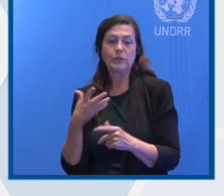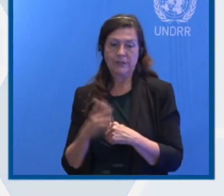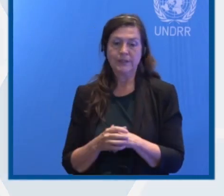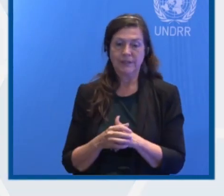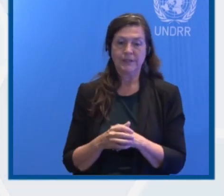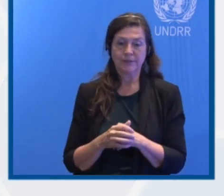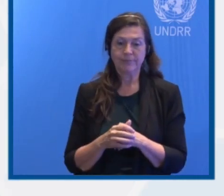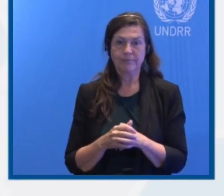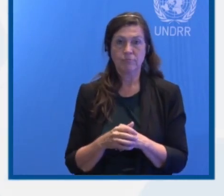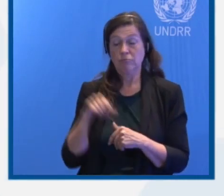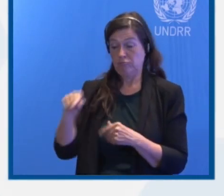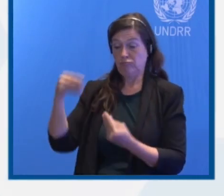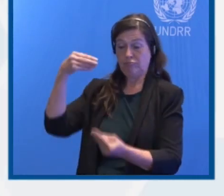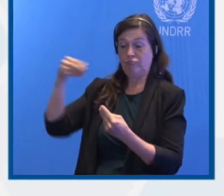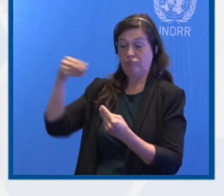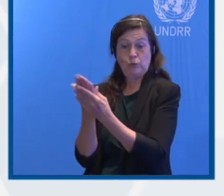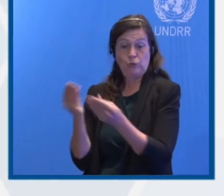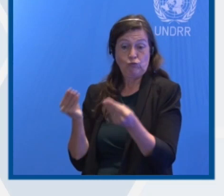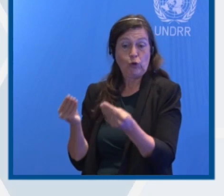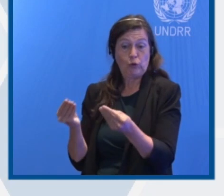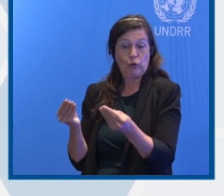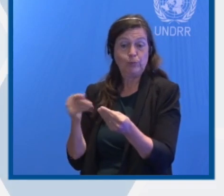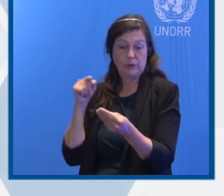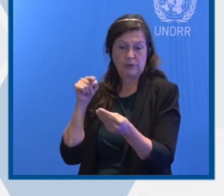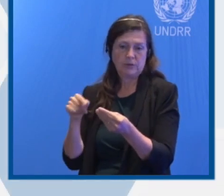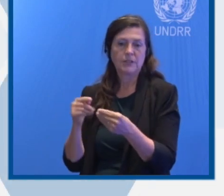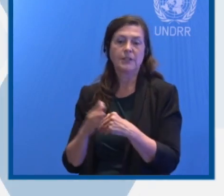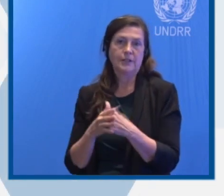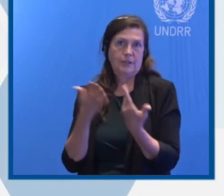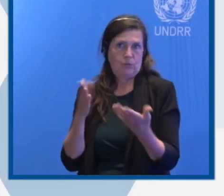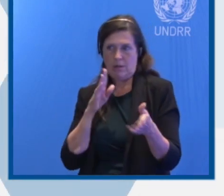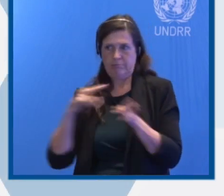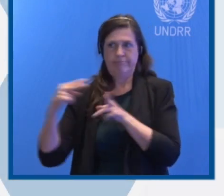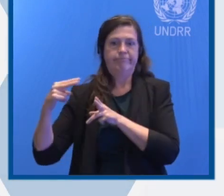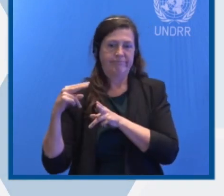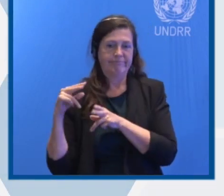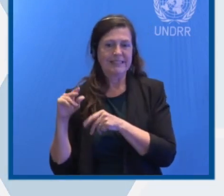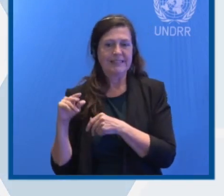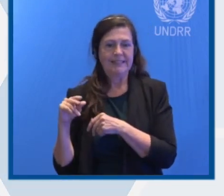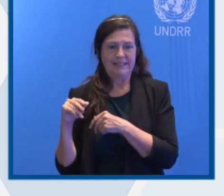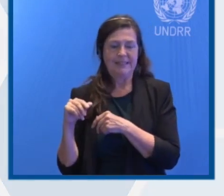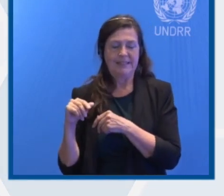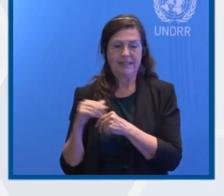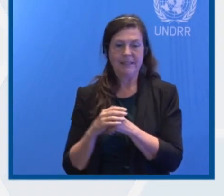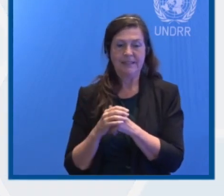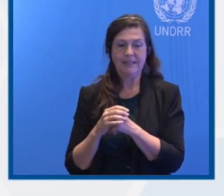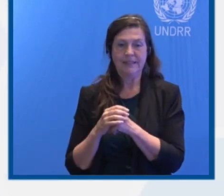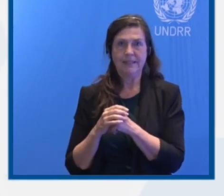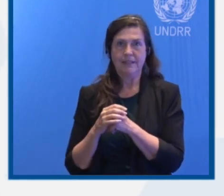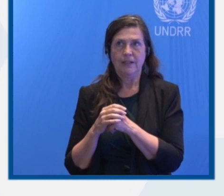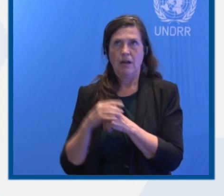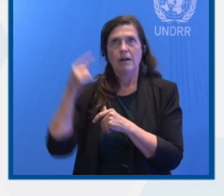base to build resilience infrastructure. Why? Because we need to improve the continuity